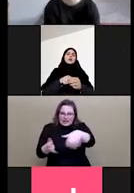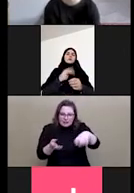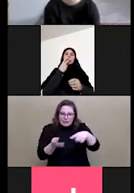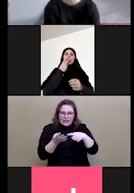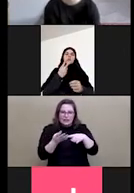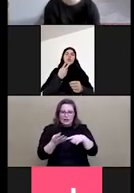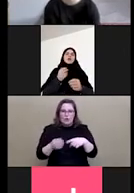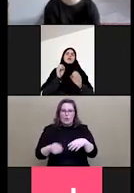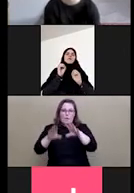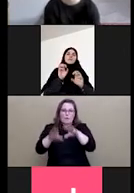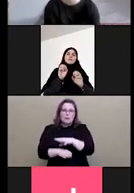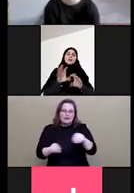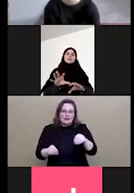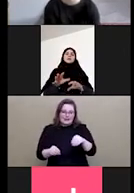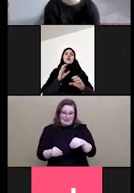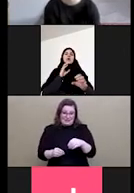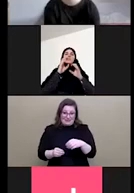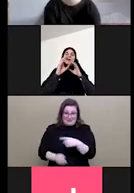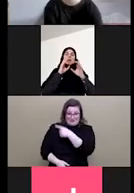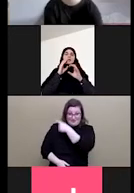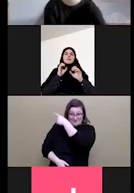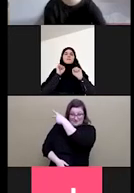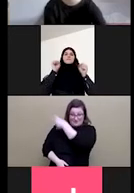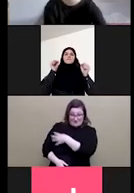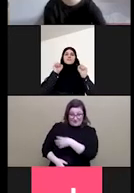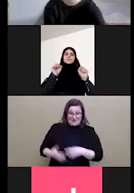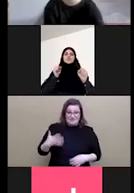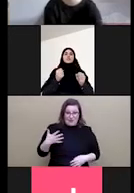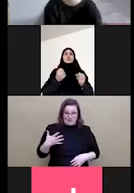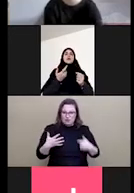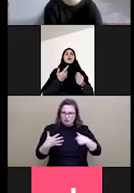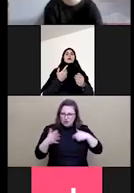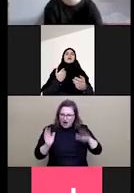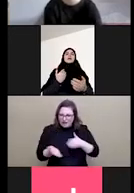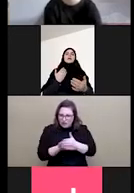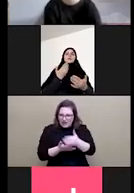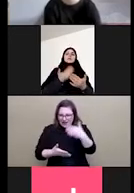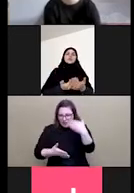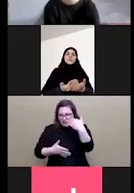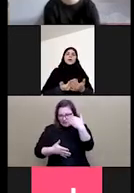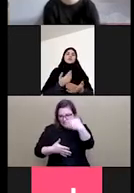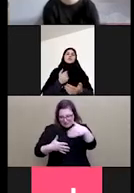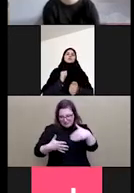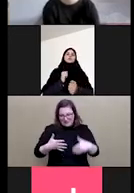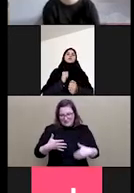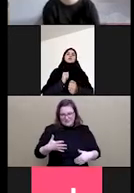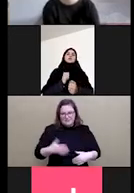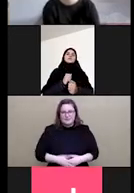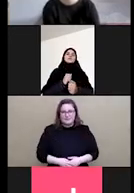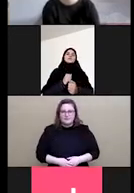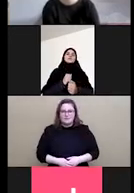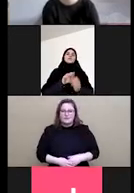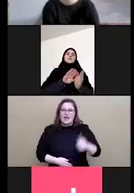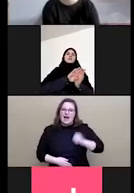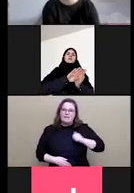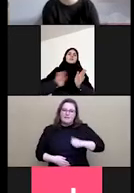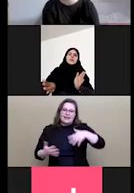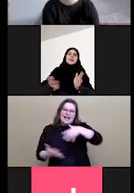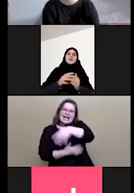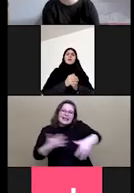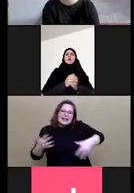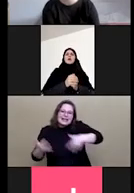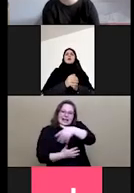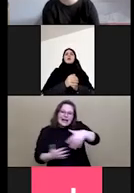is all linked to all the findings I went through before. apply a mainstream approach.